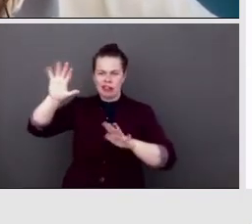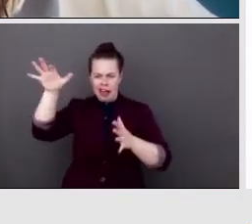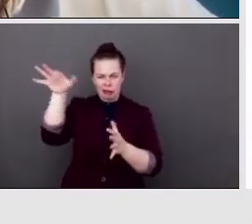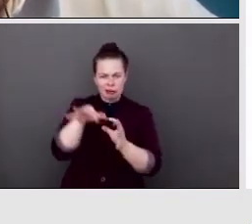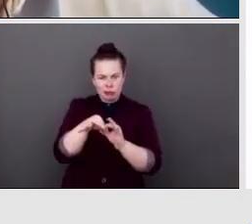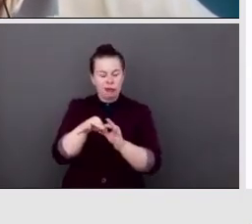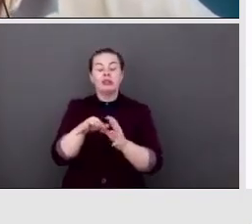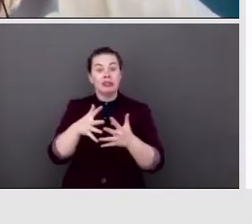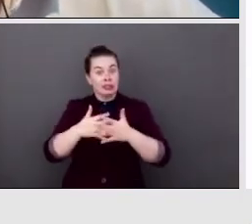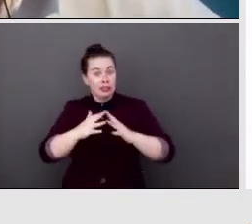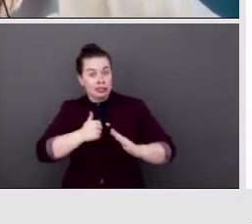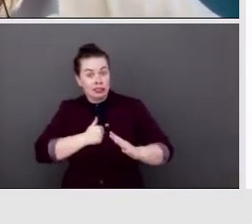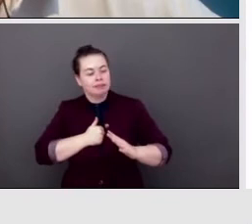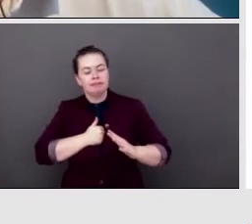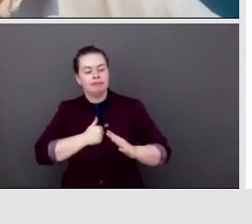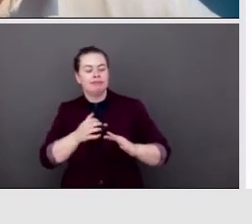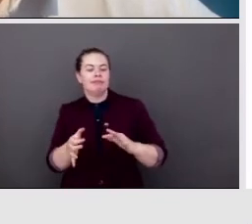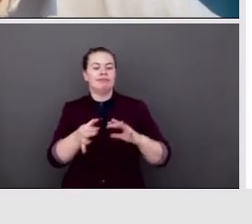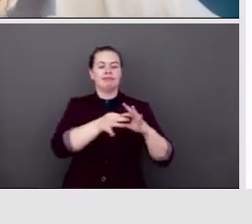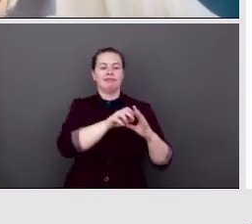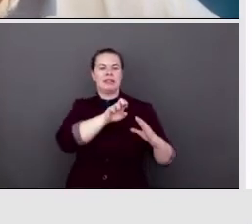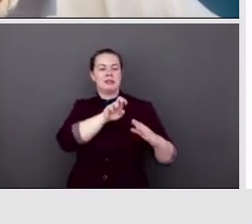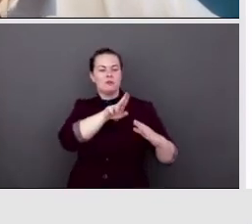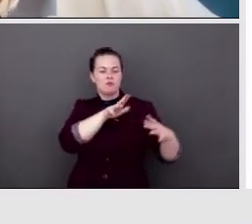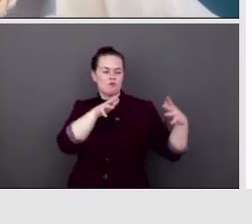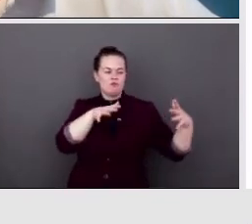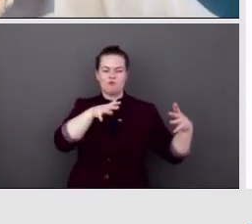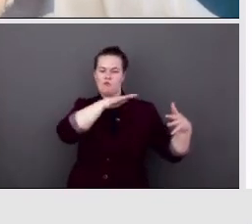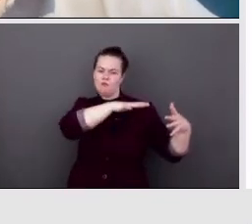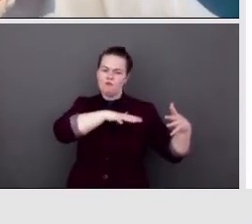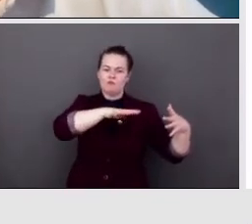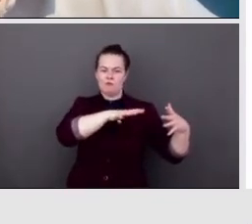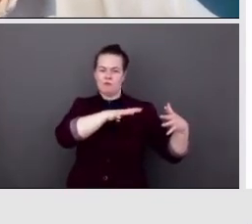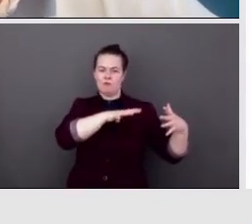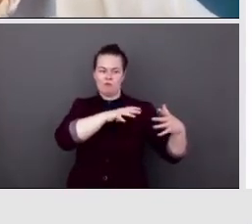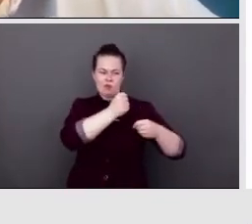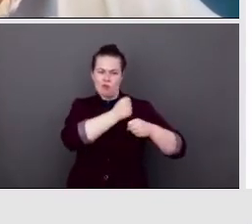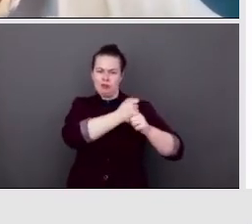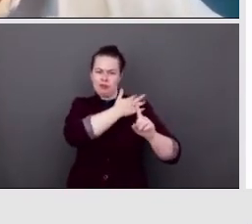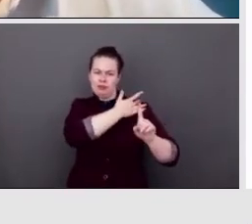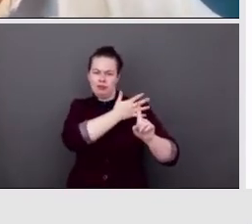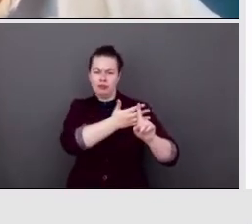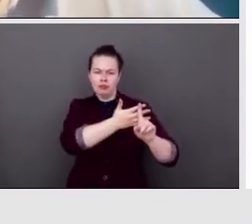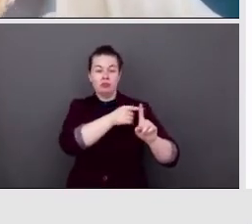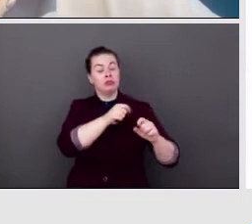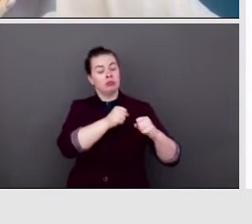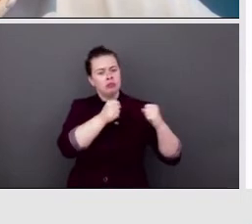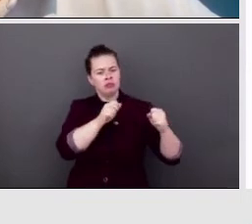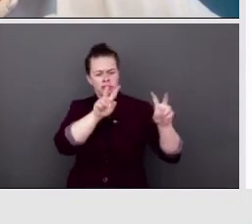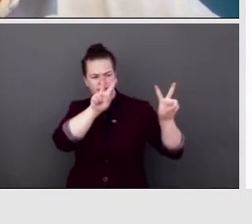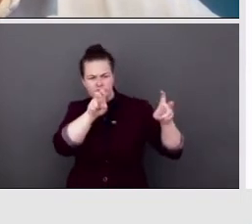And as you can see, there is a long path of discussions at the European level concerning interoperability. There is a wide